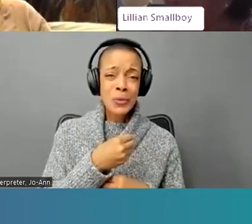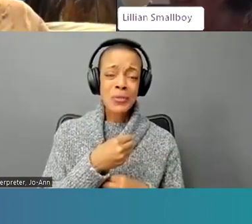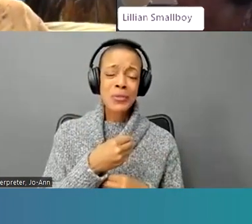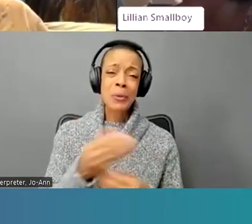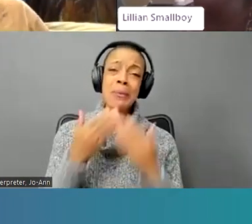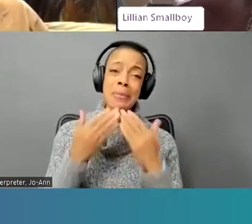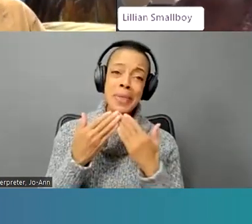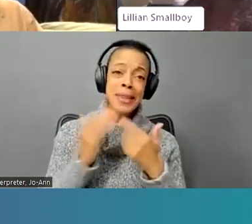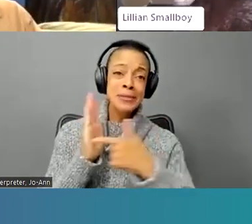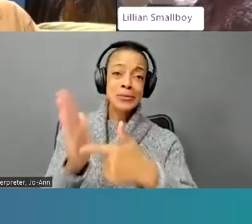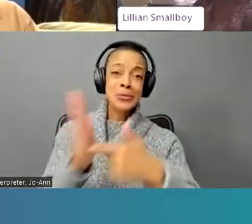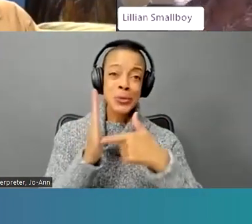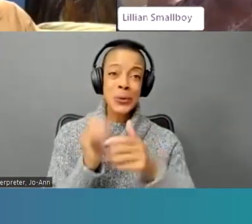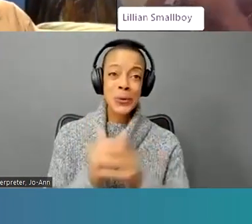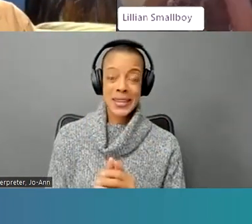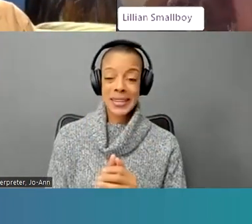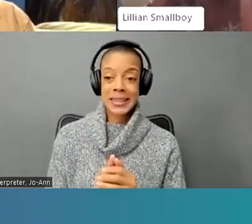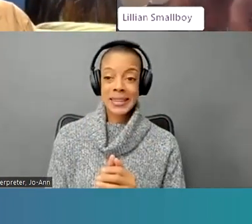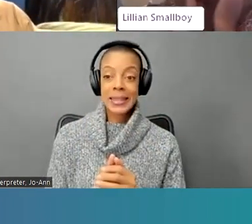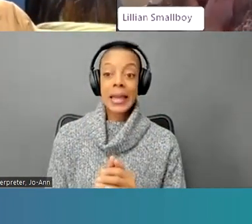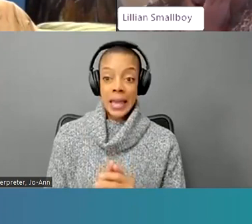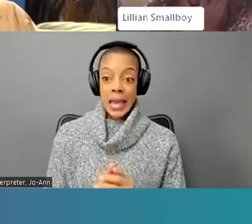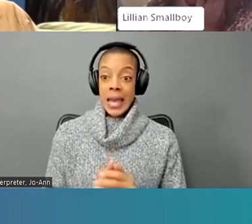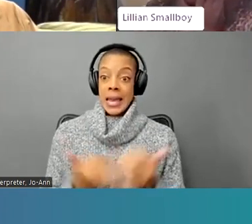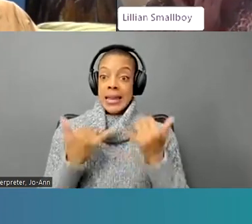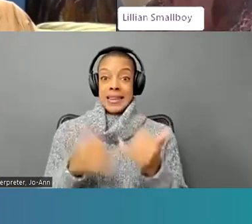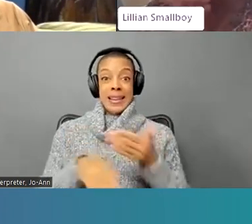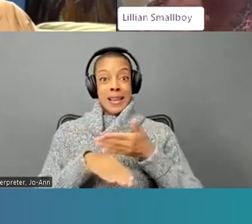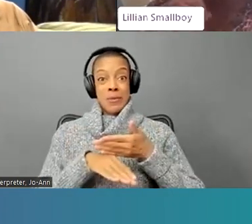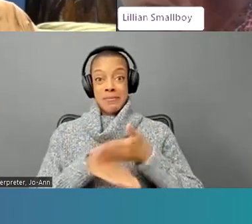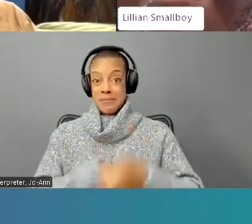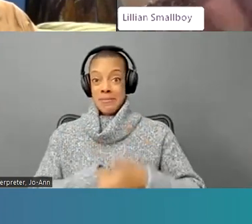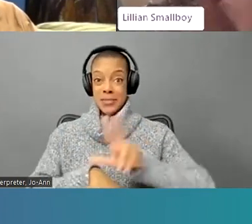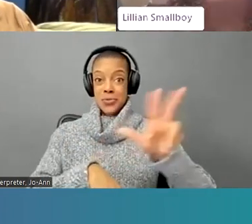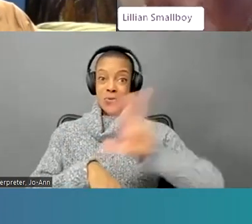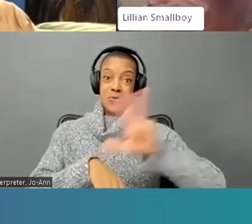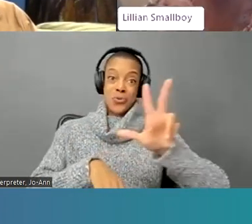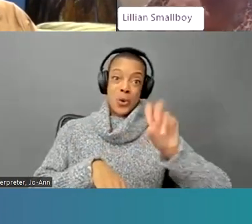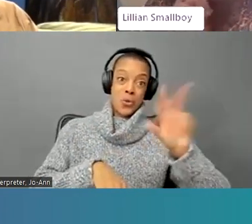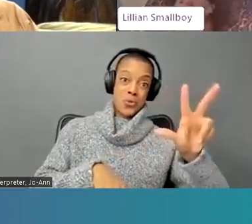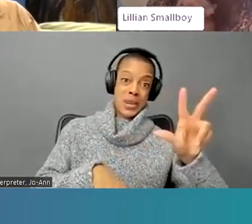Beautiful. Okay. I think that we're coming to a close. It's 3 o'clock.